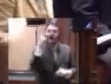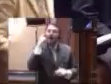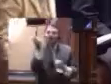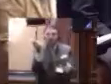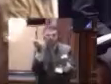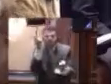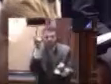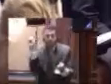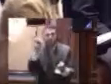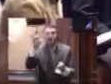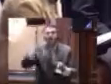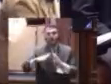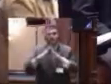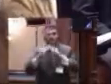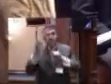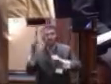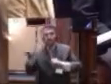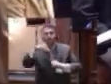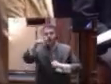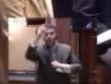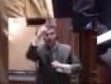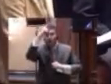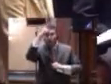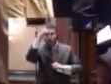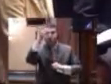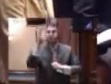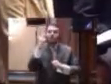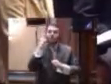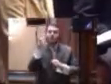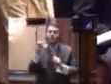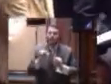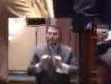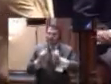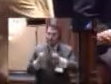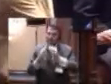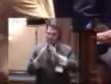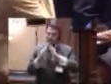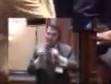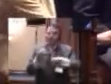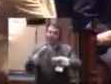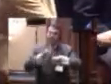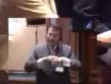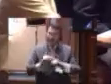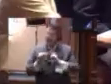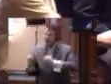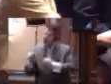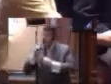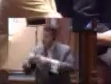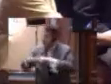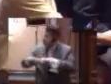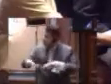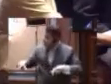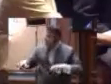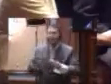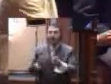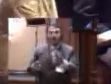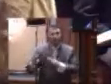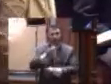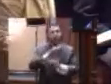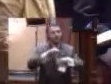would be with us soon. I am introducing the first speaker, Her